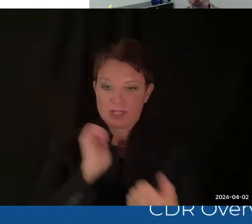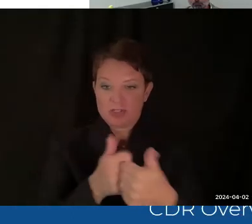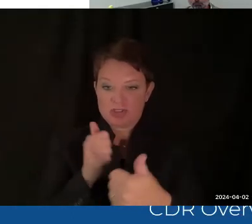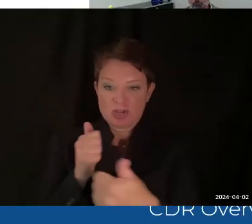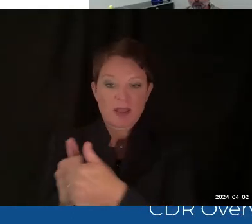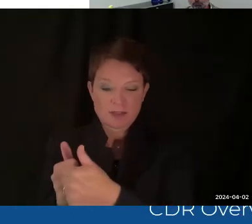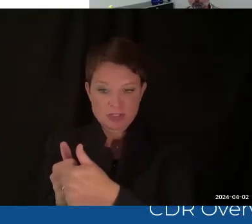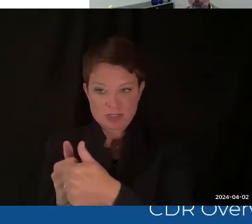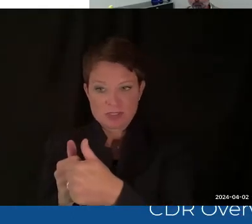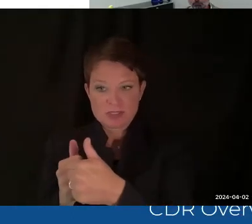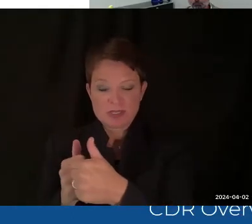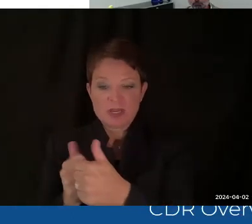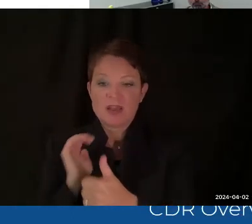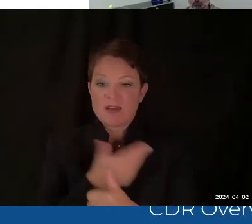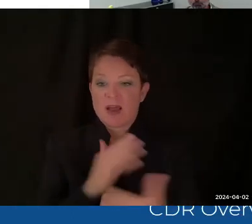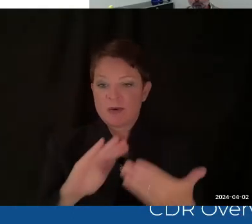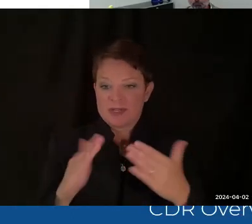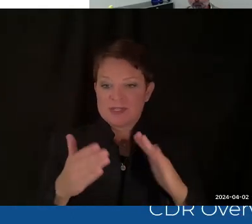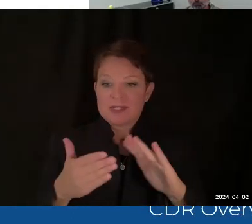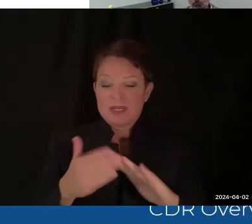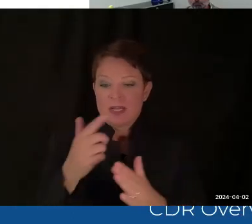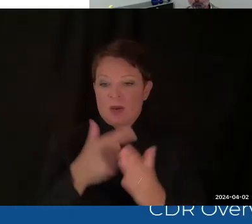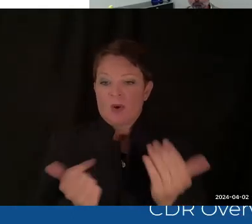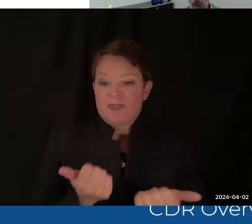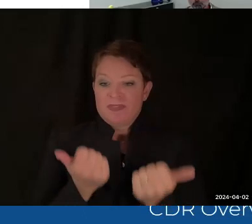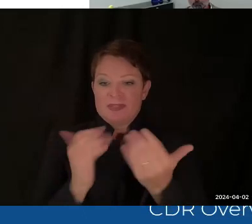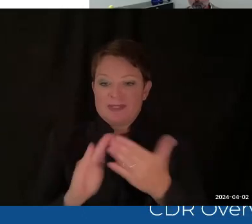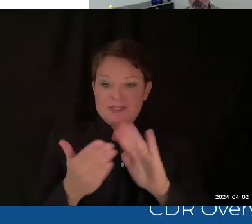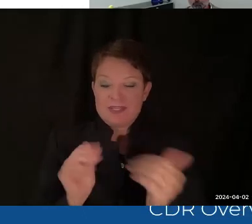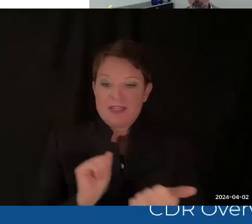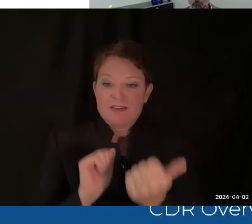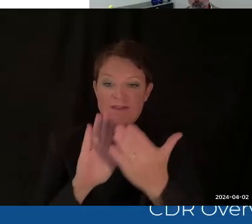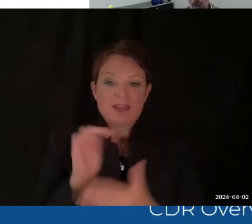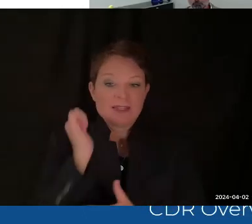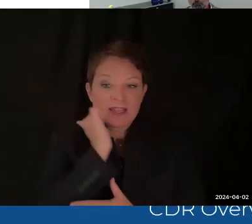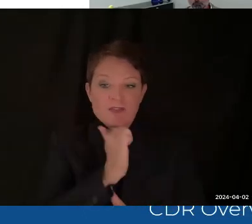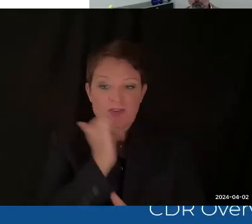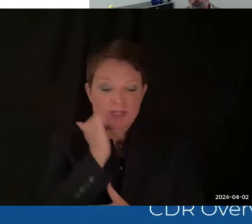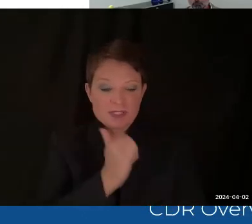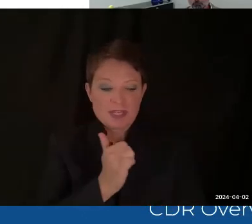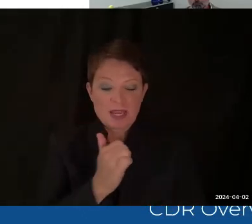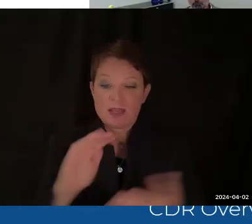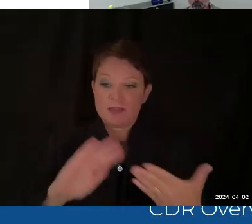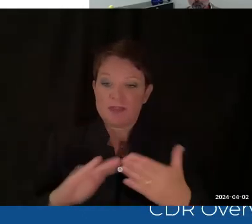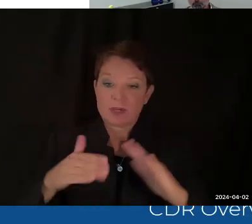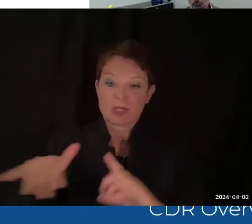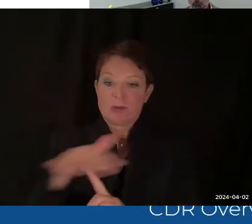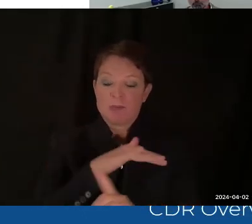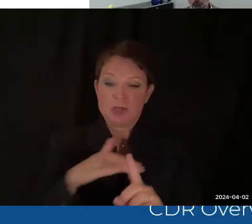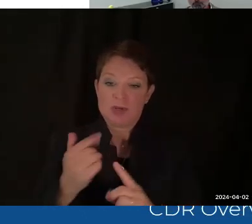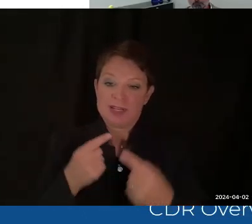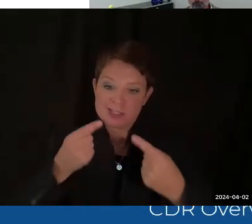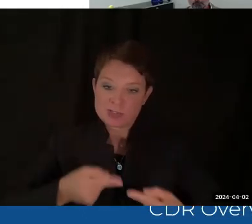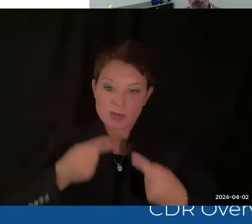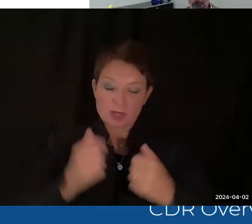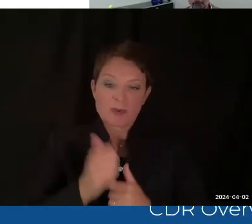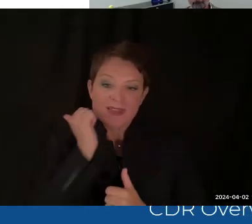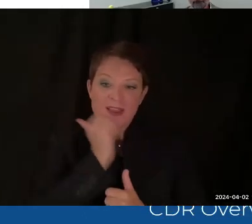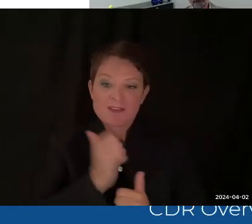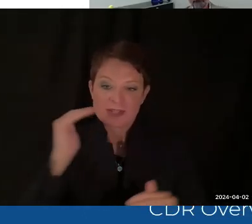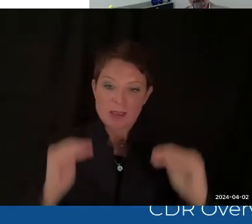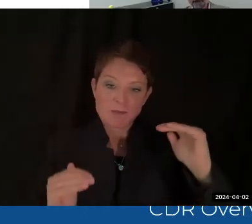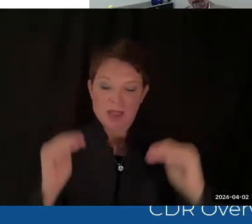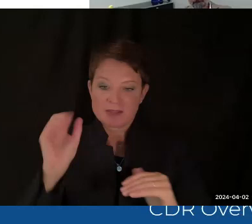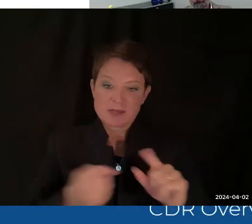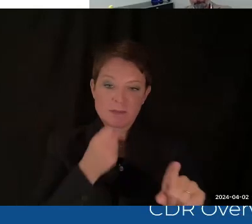challenges of our city and what our city faces daily. Our community is grappling with daily violence